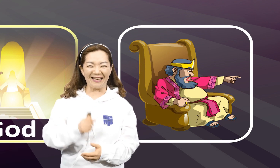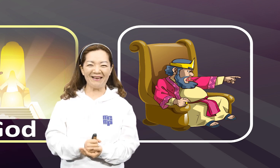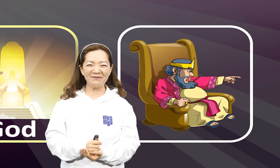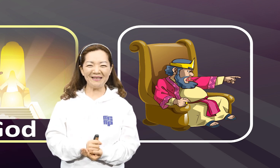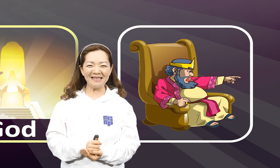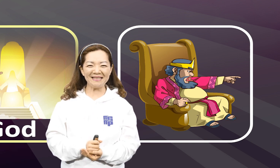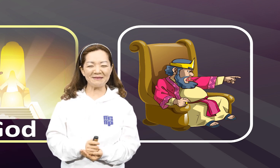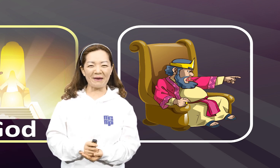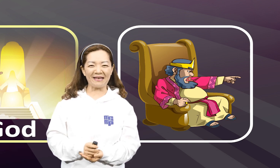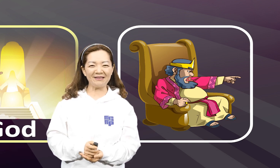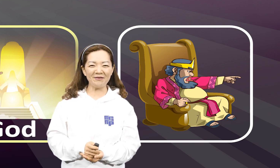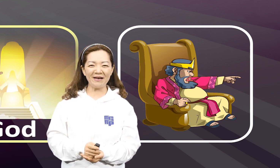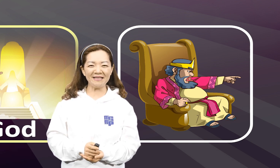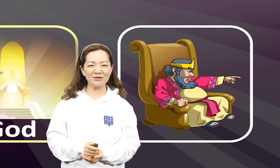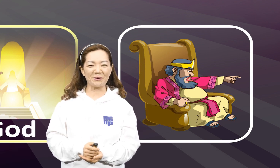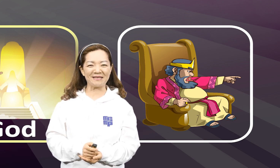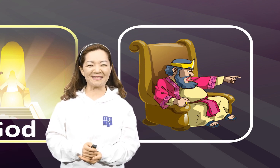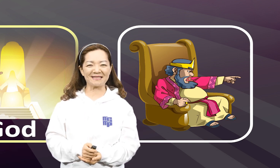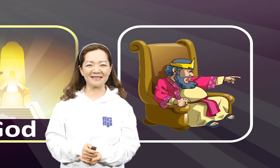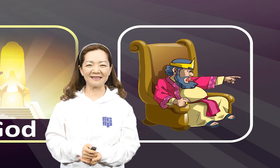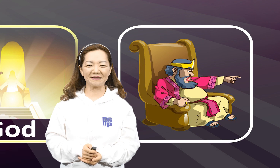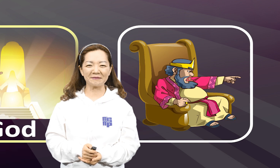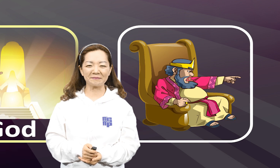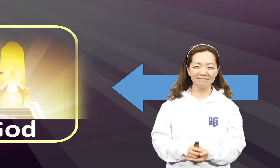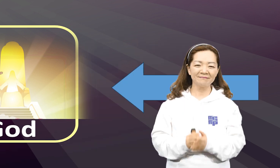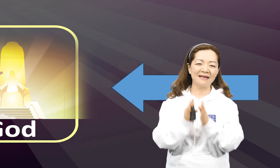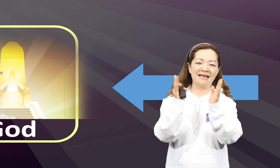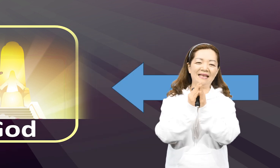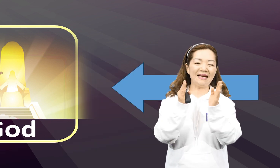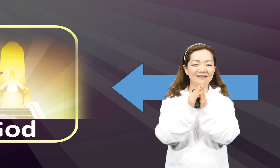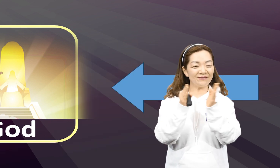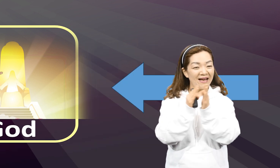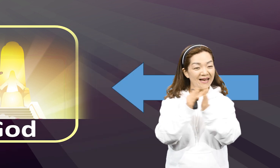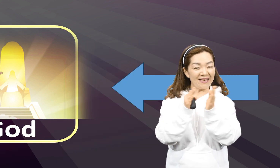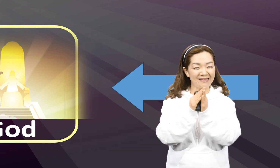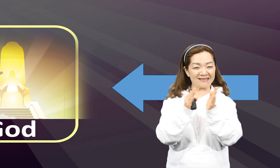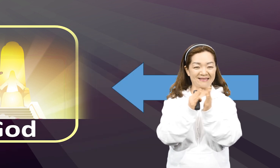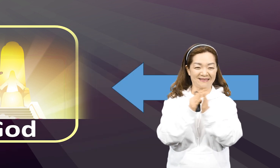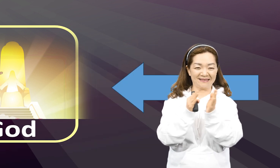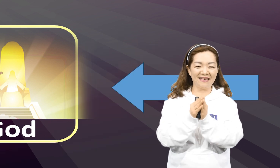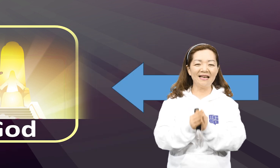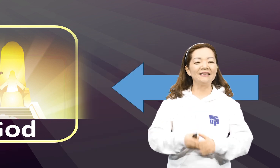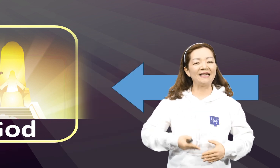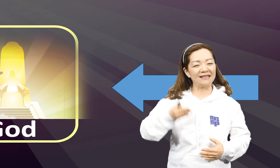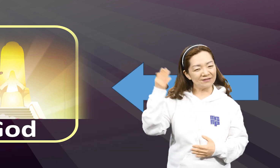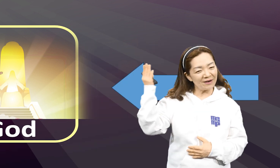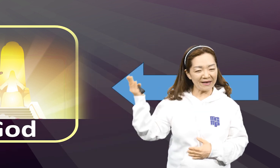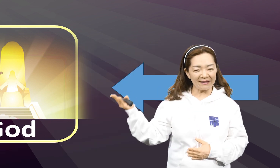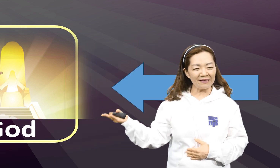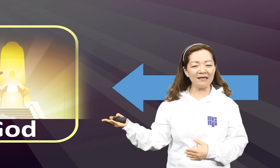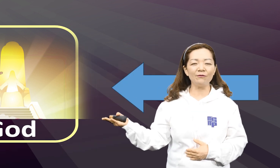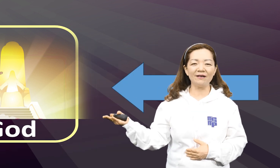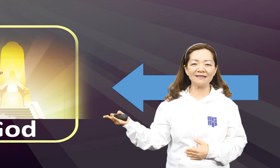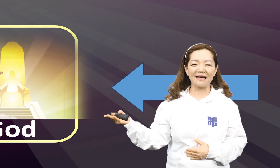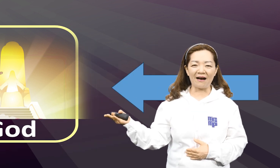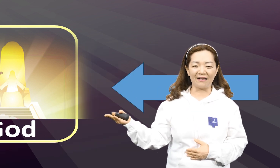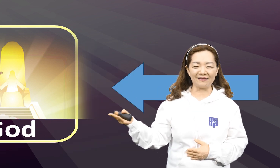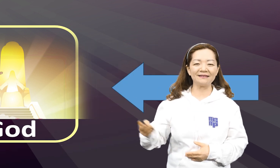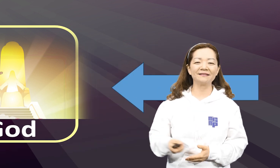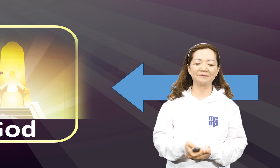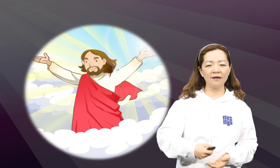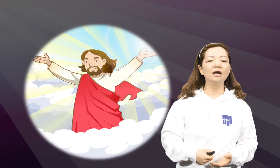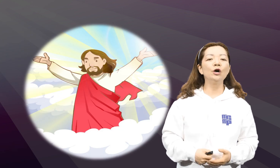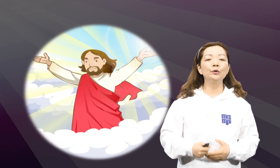1, 2, 3. Please make the right choice. Yes, right. That's right. It was